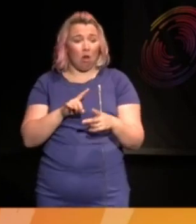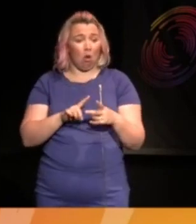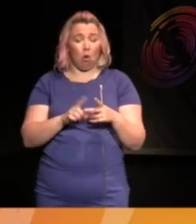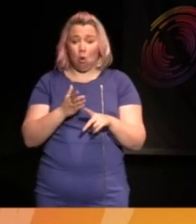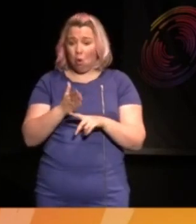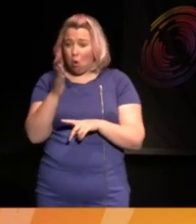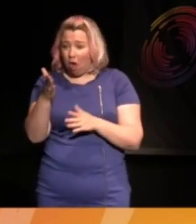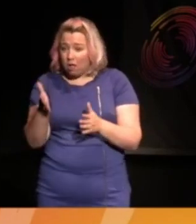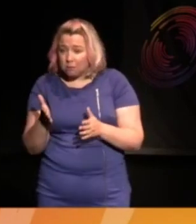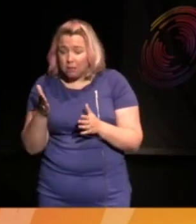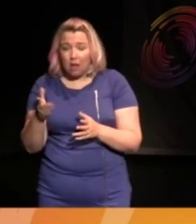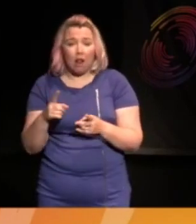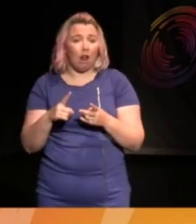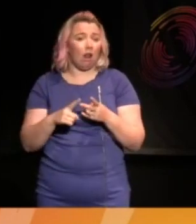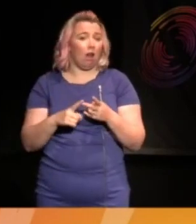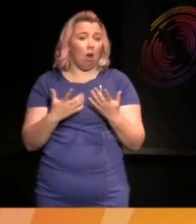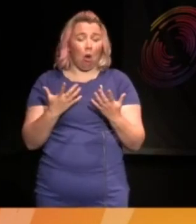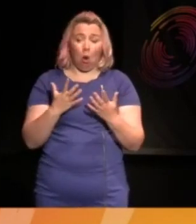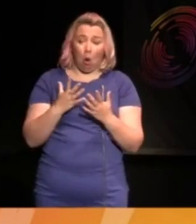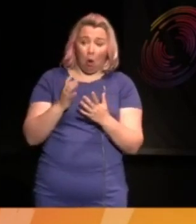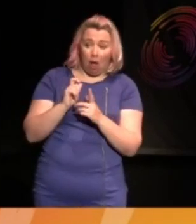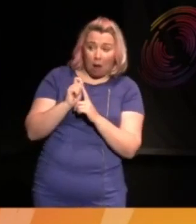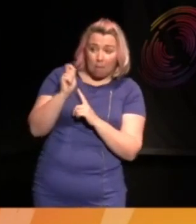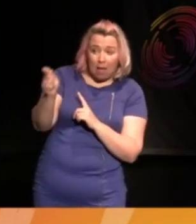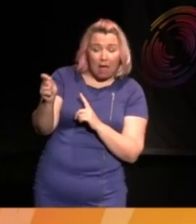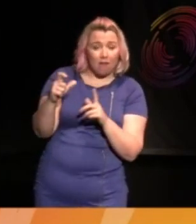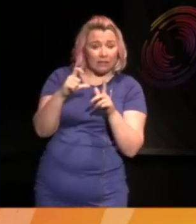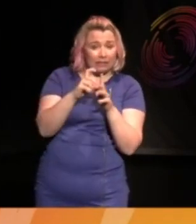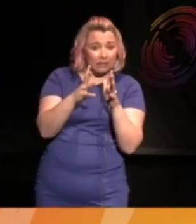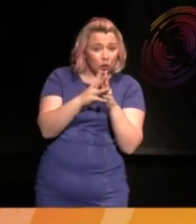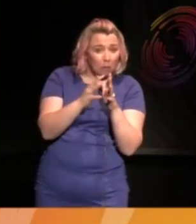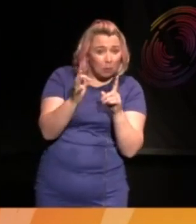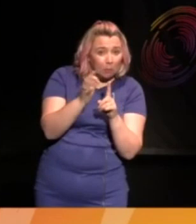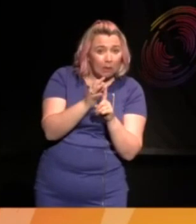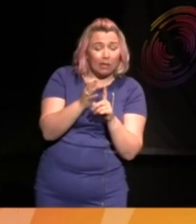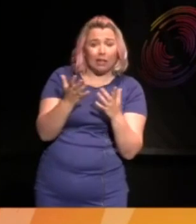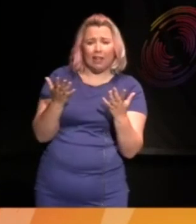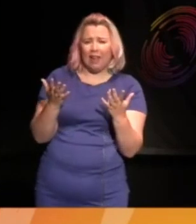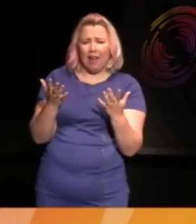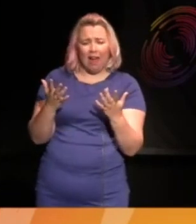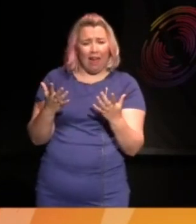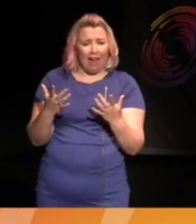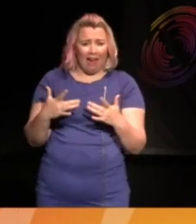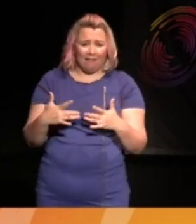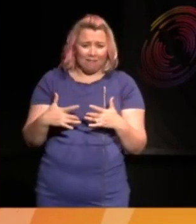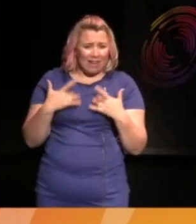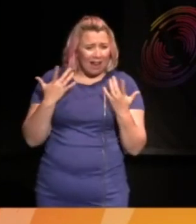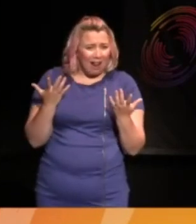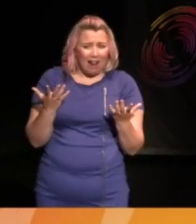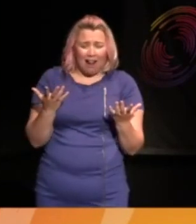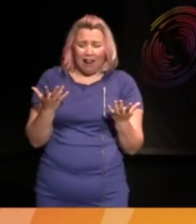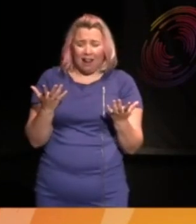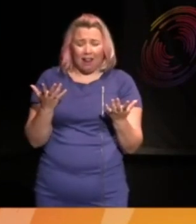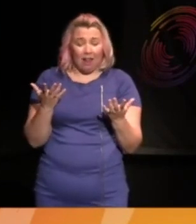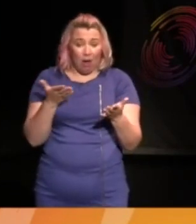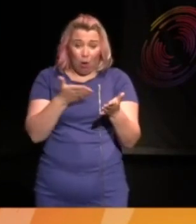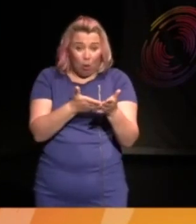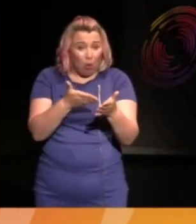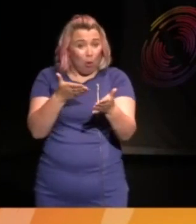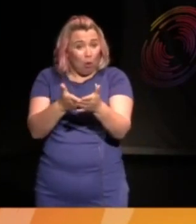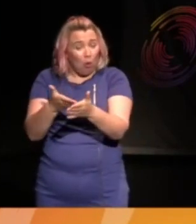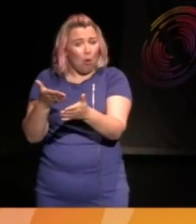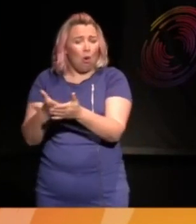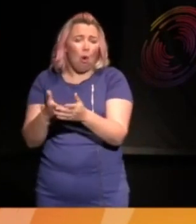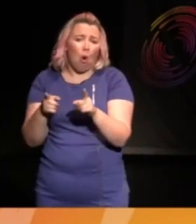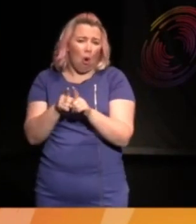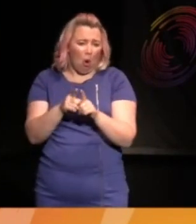care, to apply to the DWP for the benefits that you need, to go to your employer to ask for reasonable adjustments, or even just in